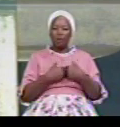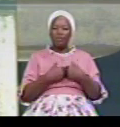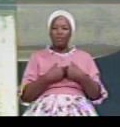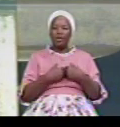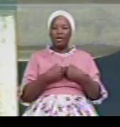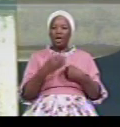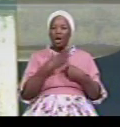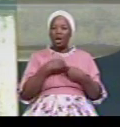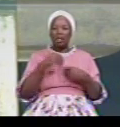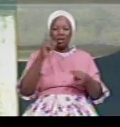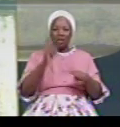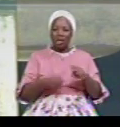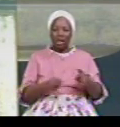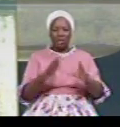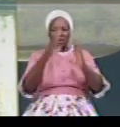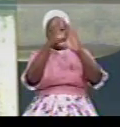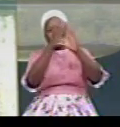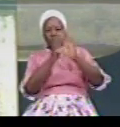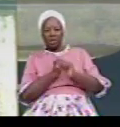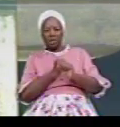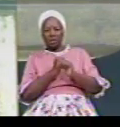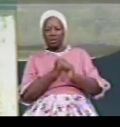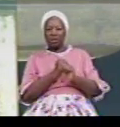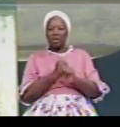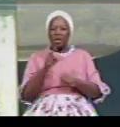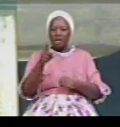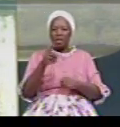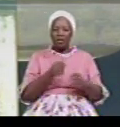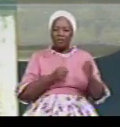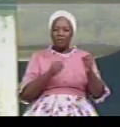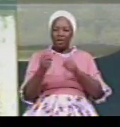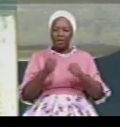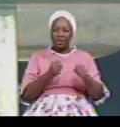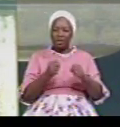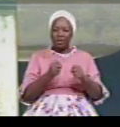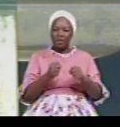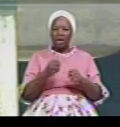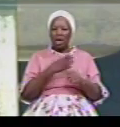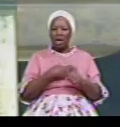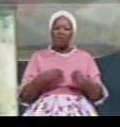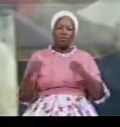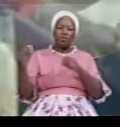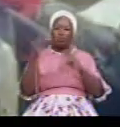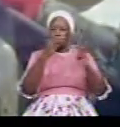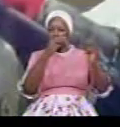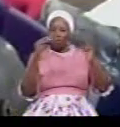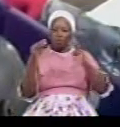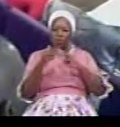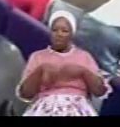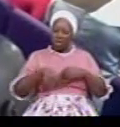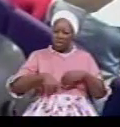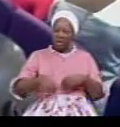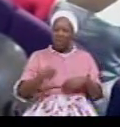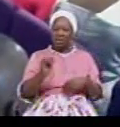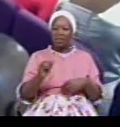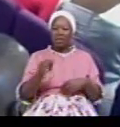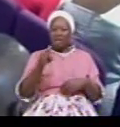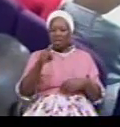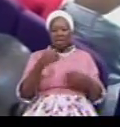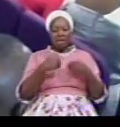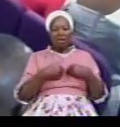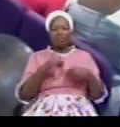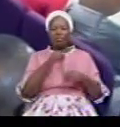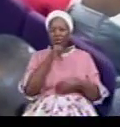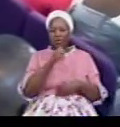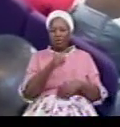cannot obtain, ye fight and war. Yet ye have not, because